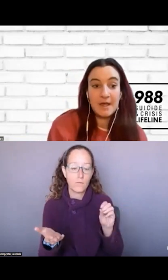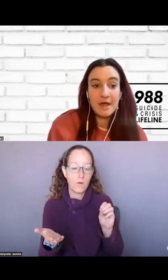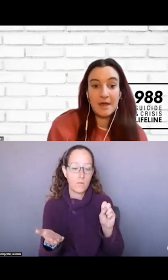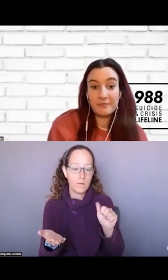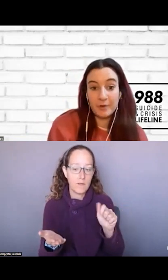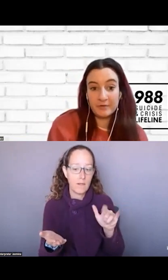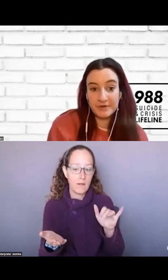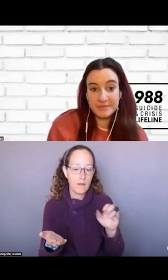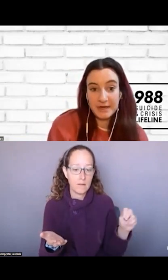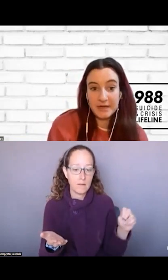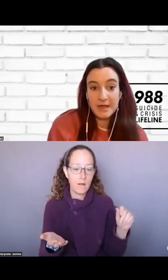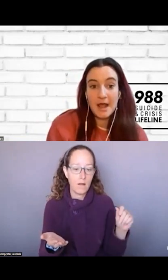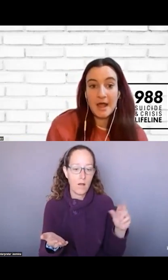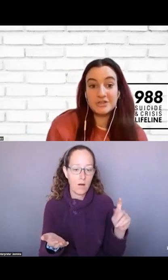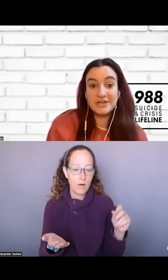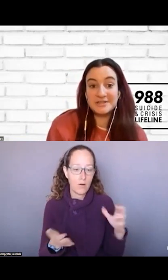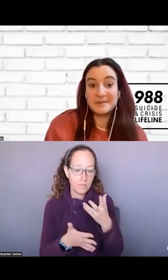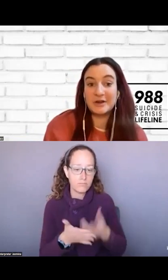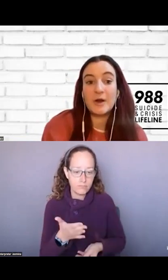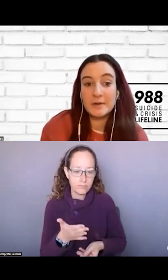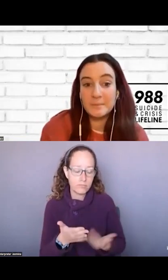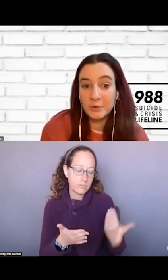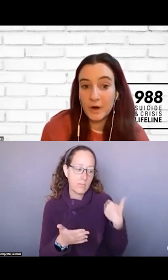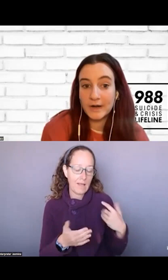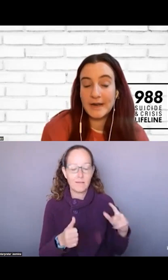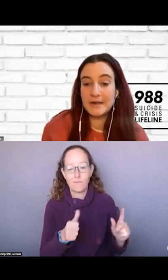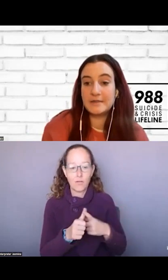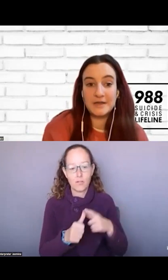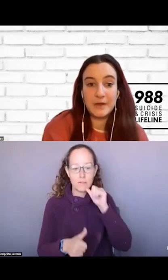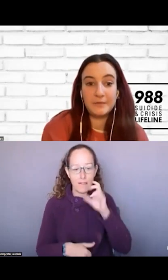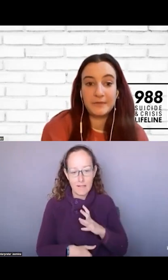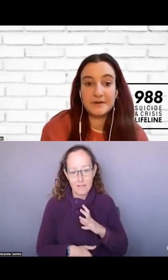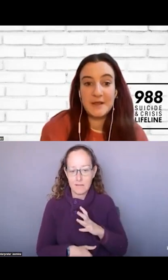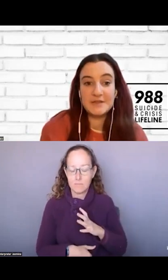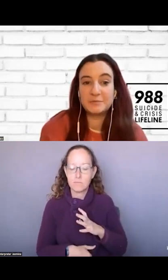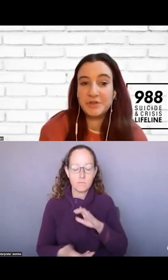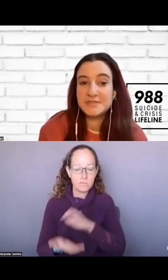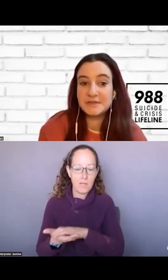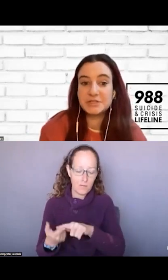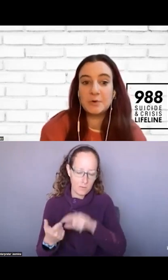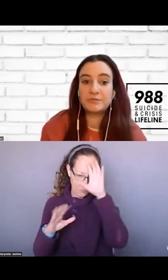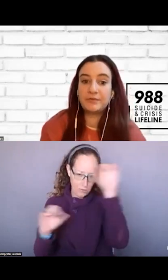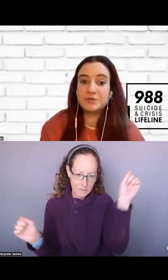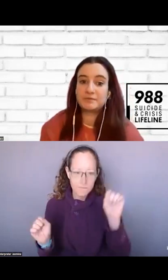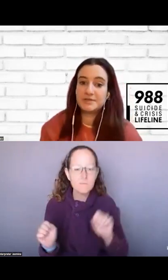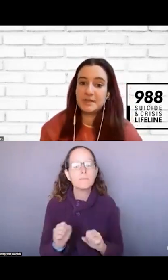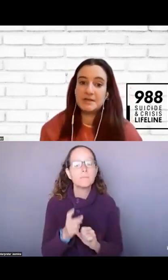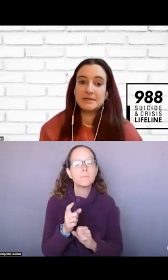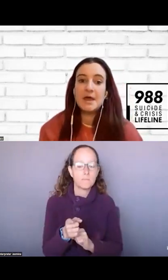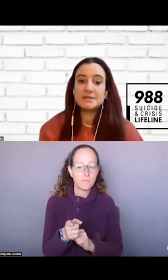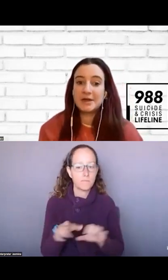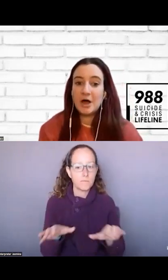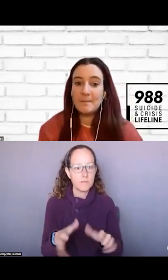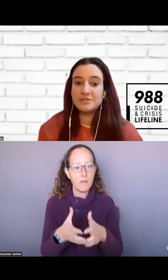passing, the former First Lady. She did some incredible work in the mental health care space and really set the tone for future First